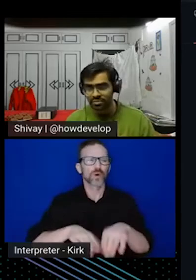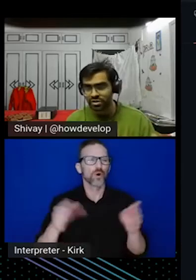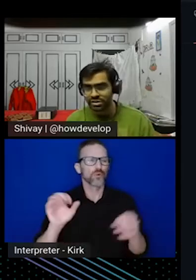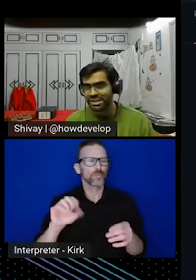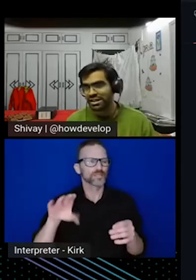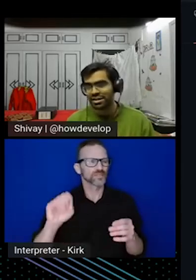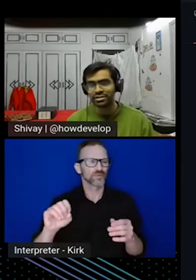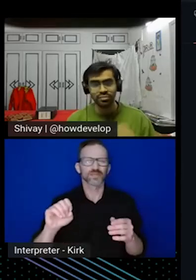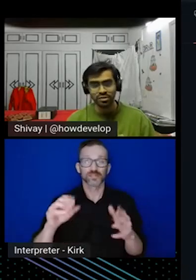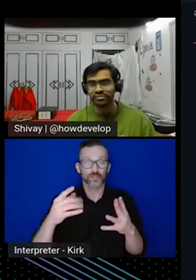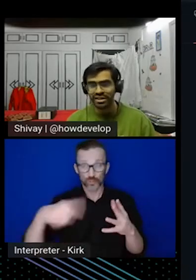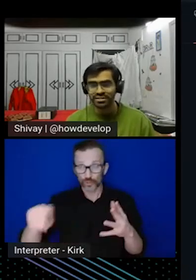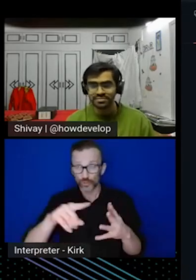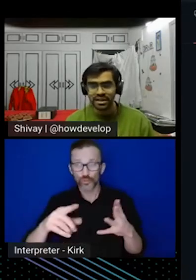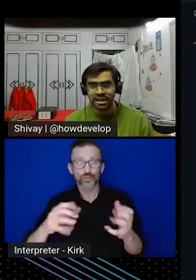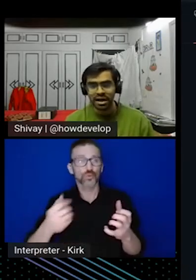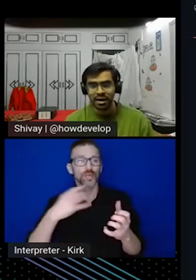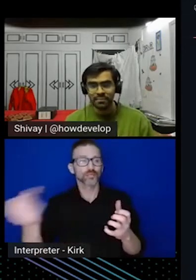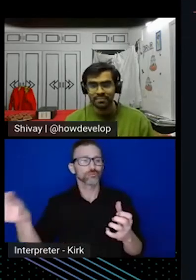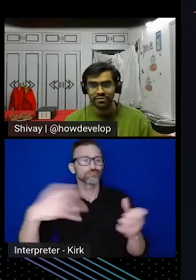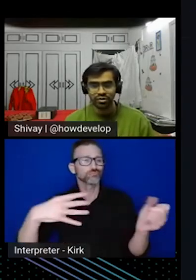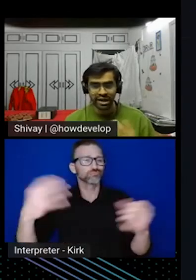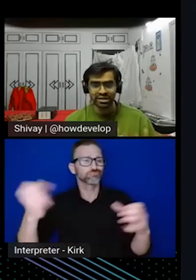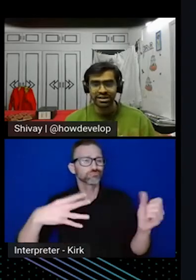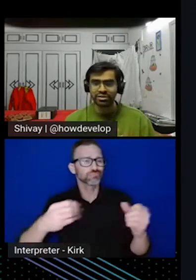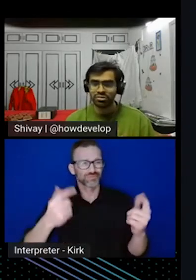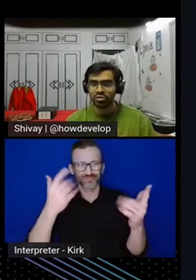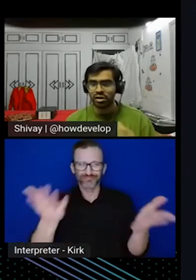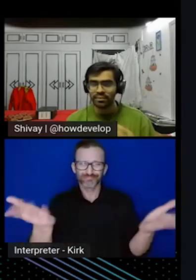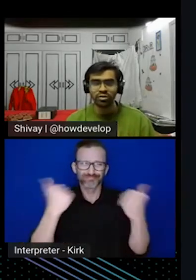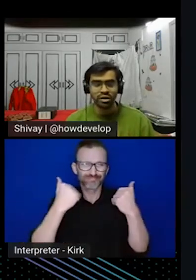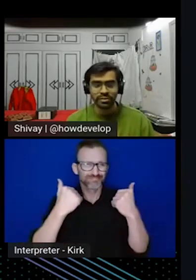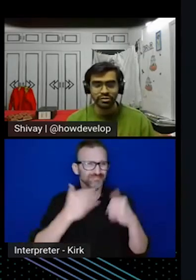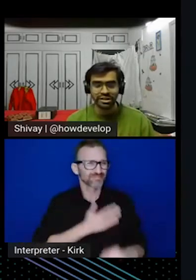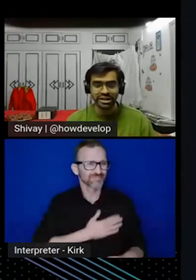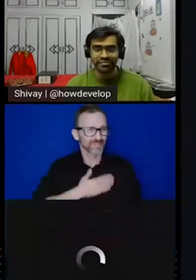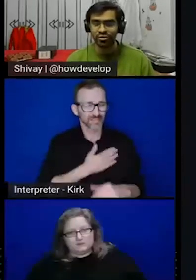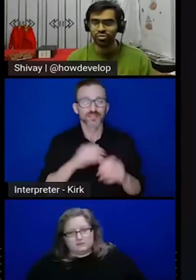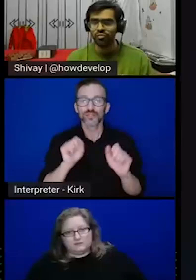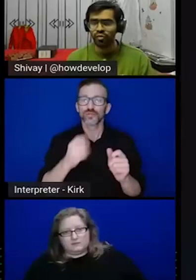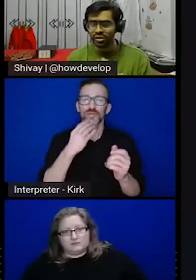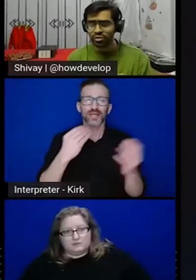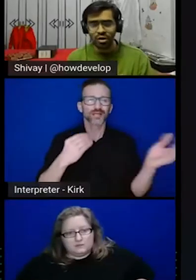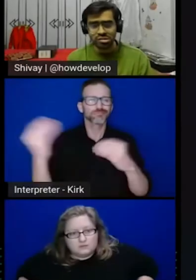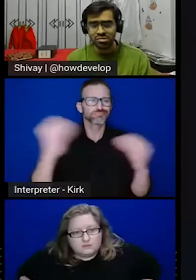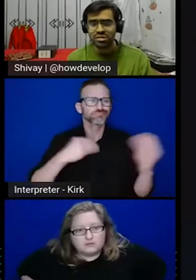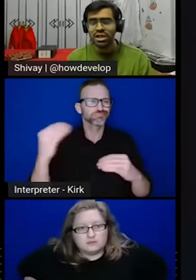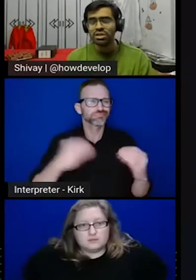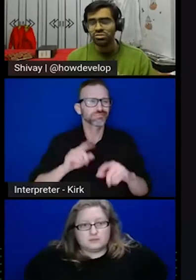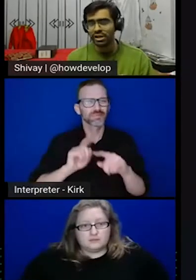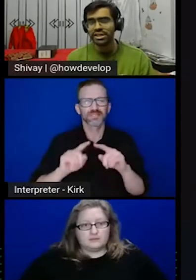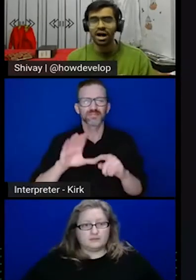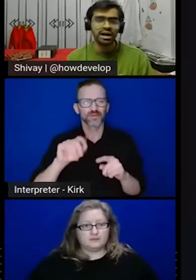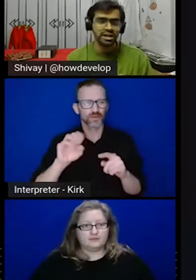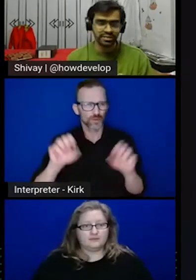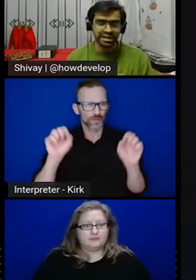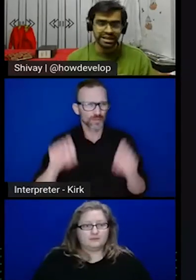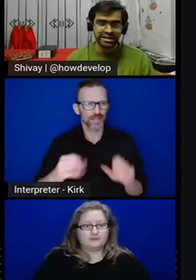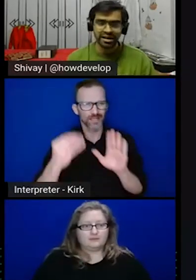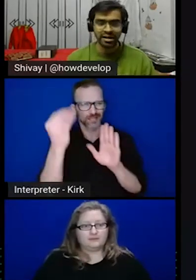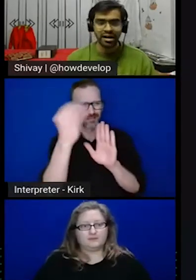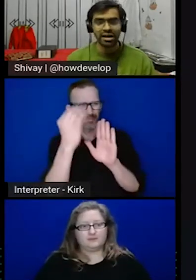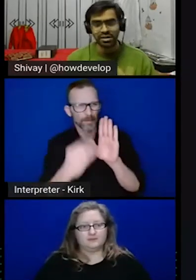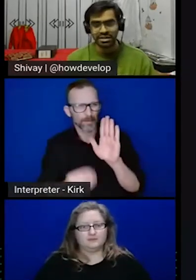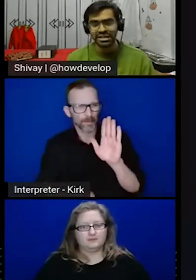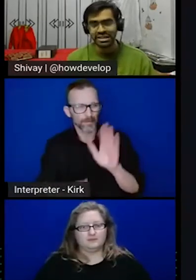come contribute to it, you're more than welcome. You can come and contribute to it. If you want to also join our